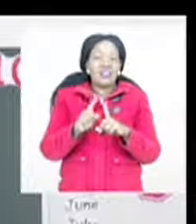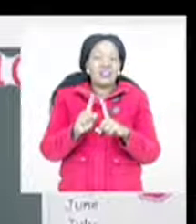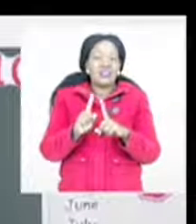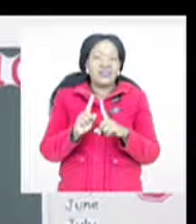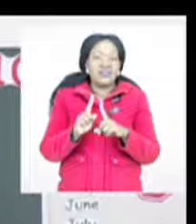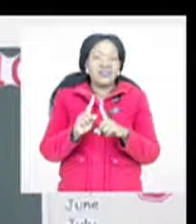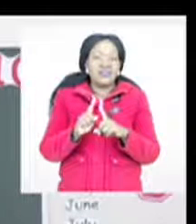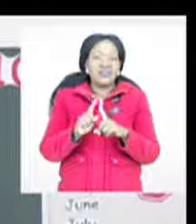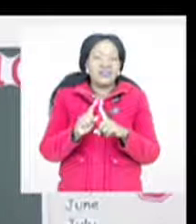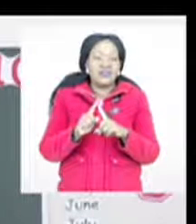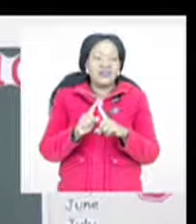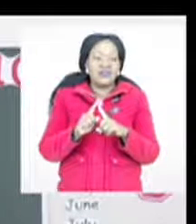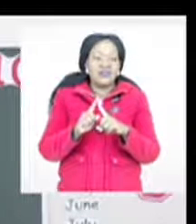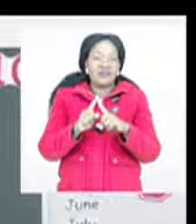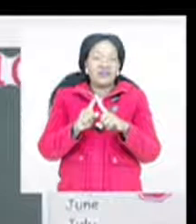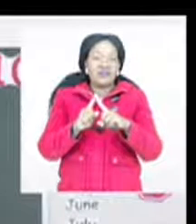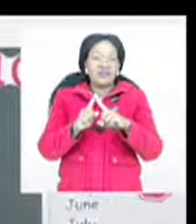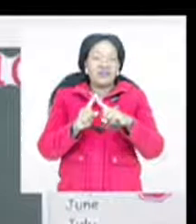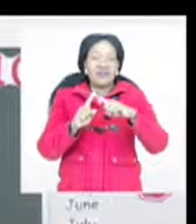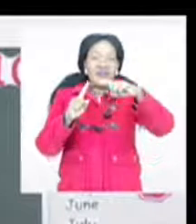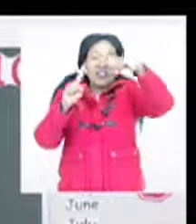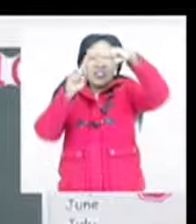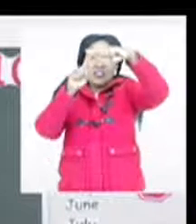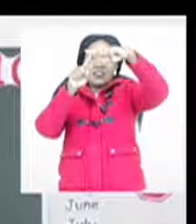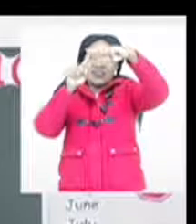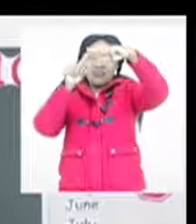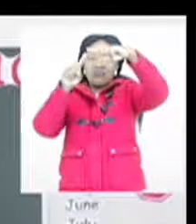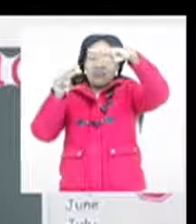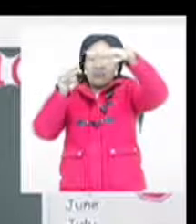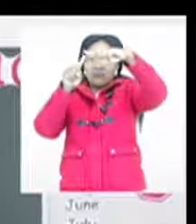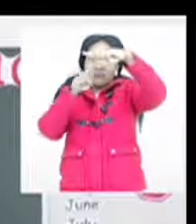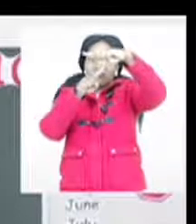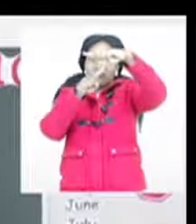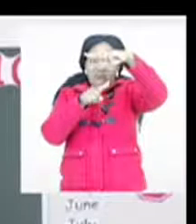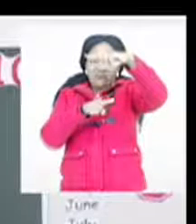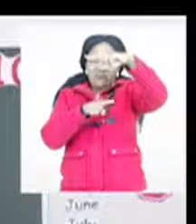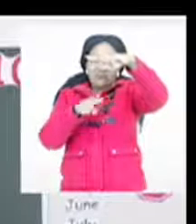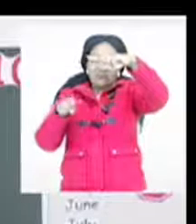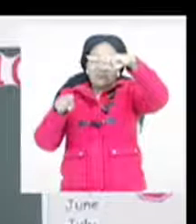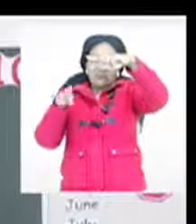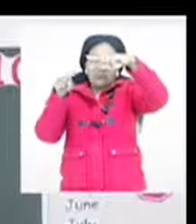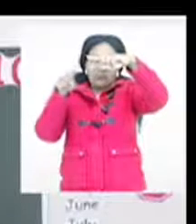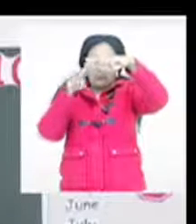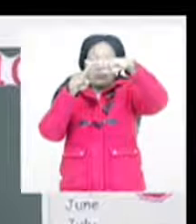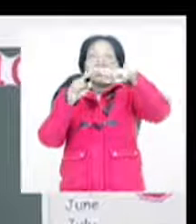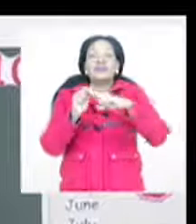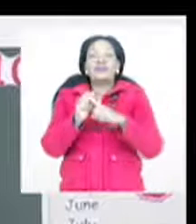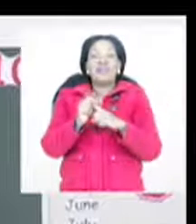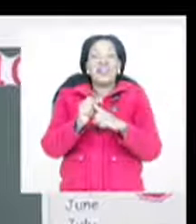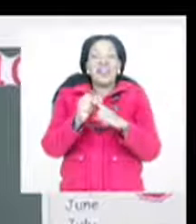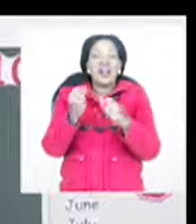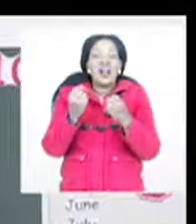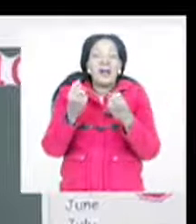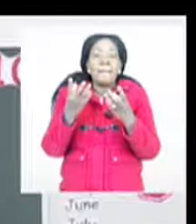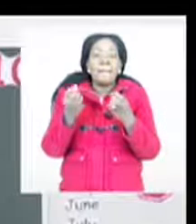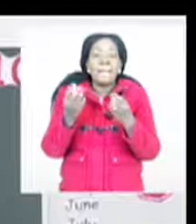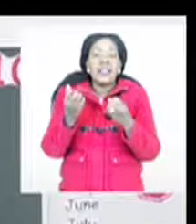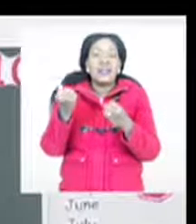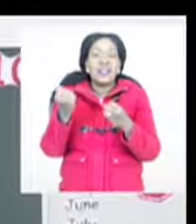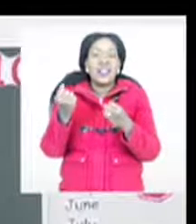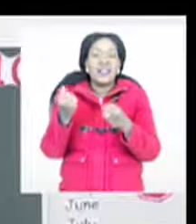It is a hexagon. Yes, you guessed it right. Let's count how many we can put in this